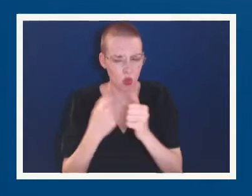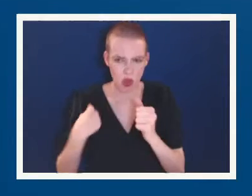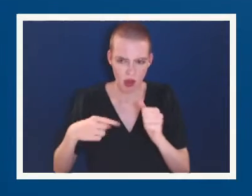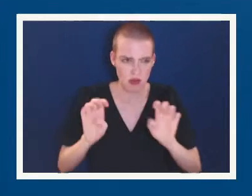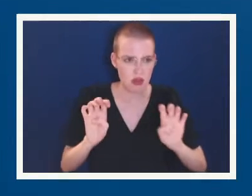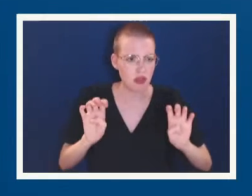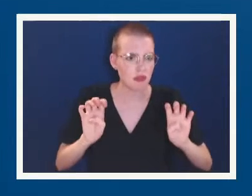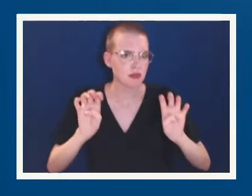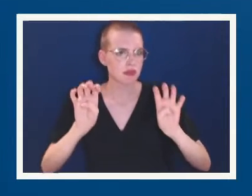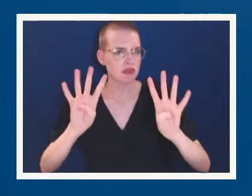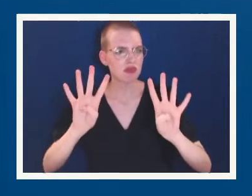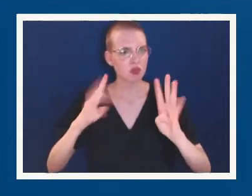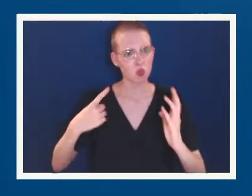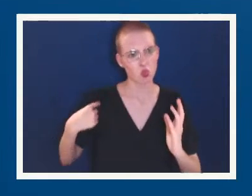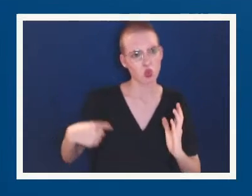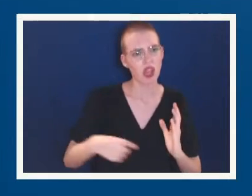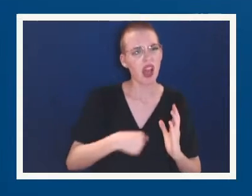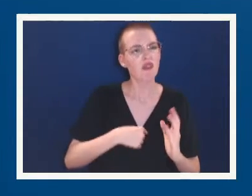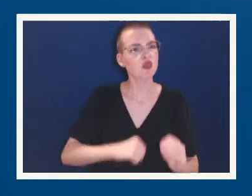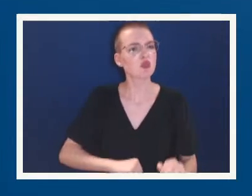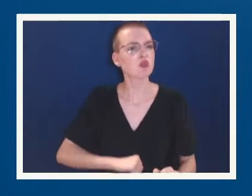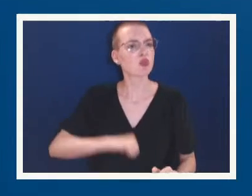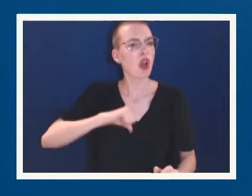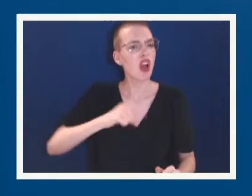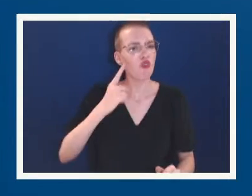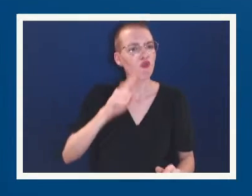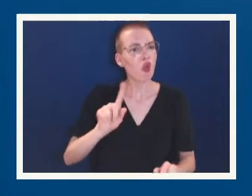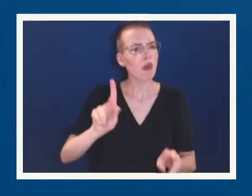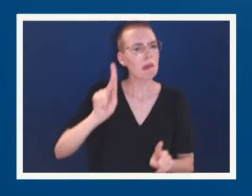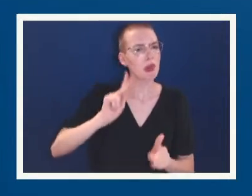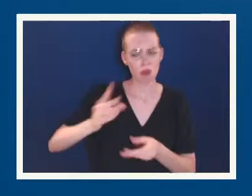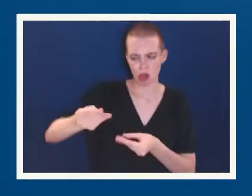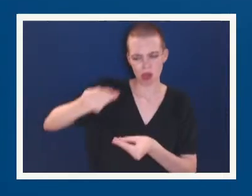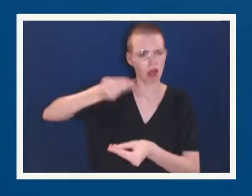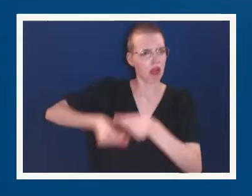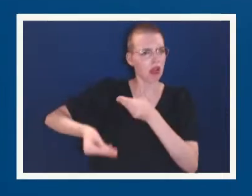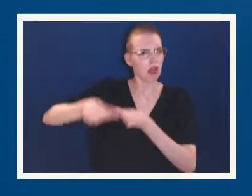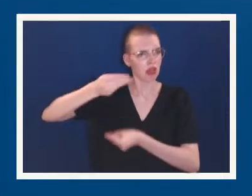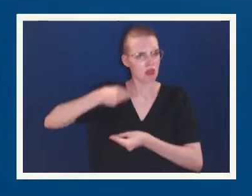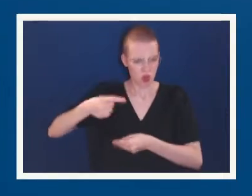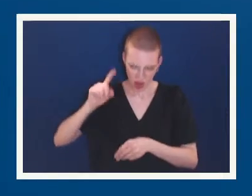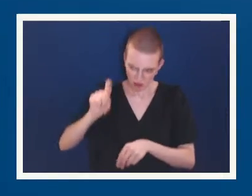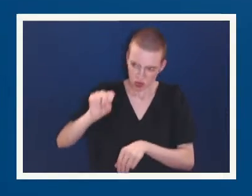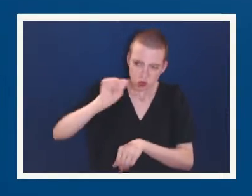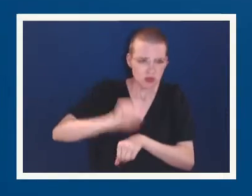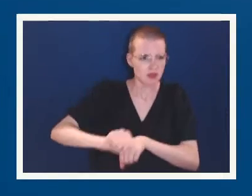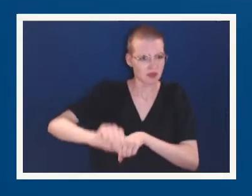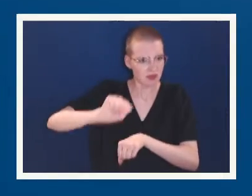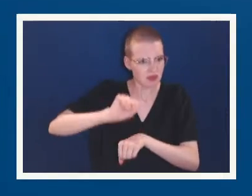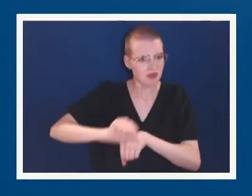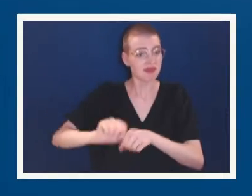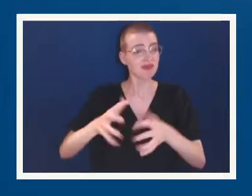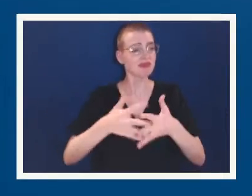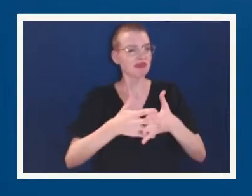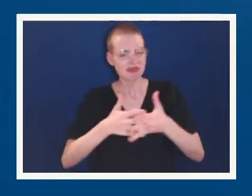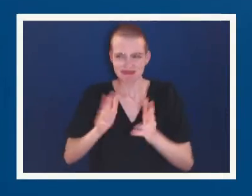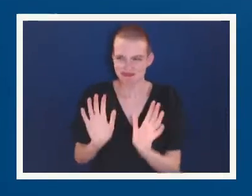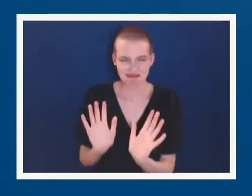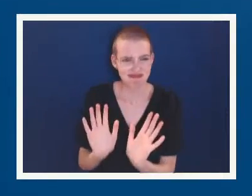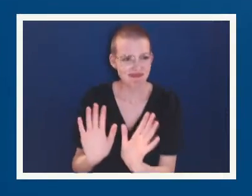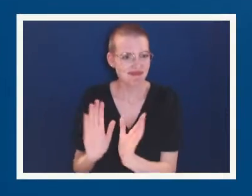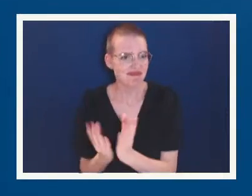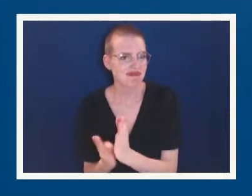our ancestors proud. And we've got to do the hard work necessary to move our Commonwealth forward.